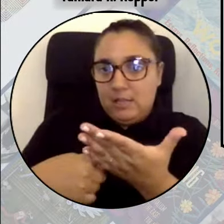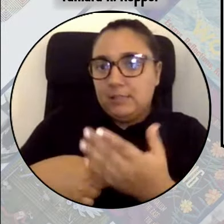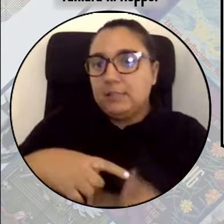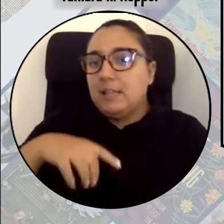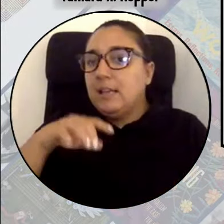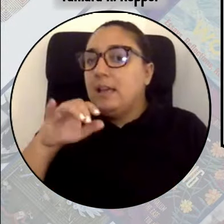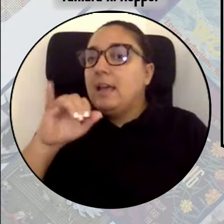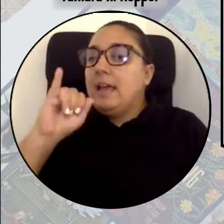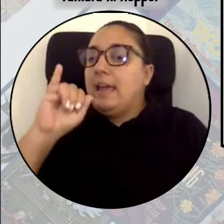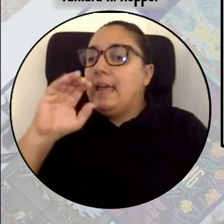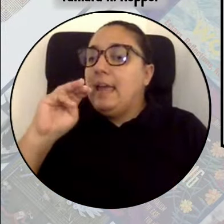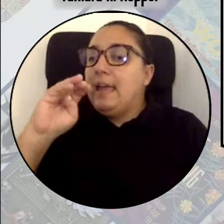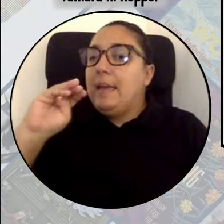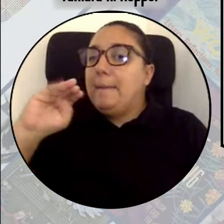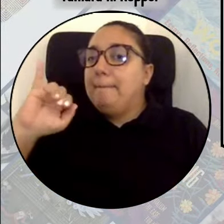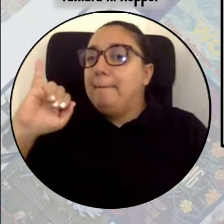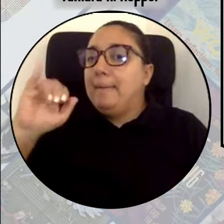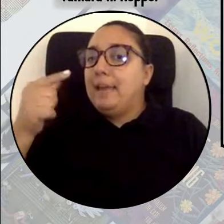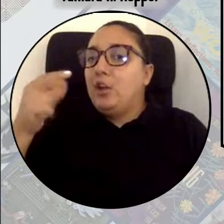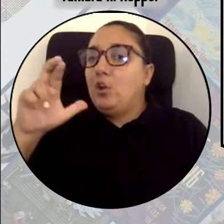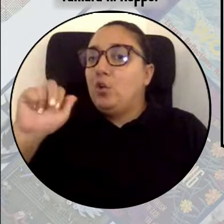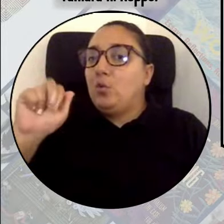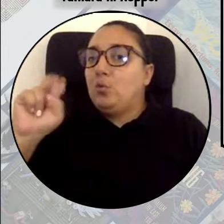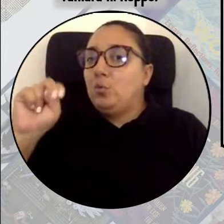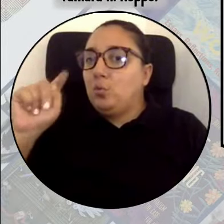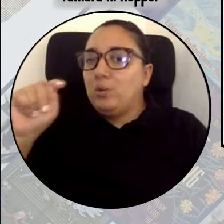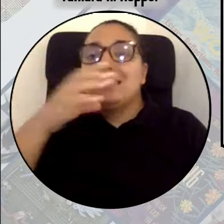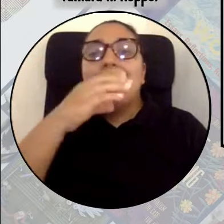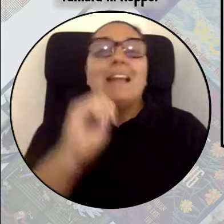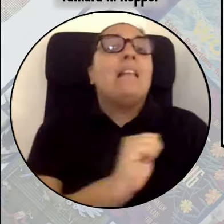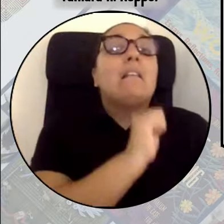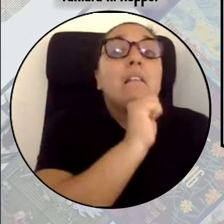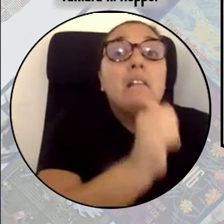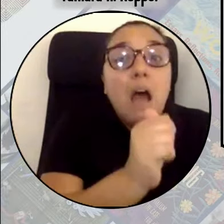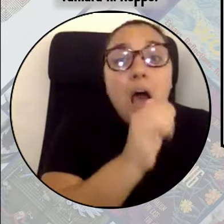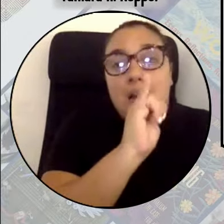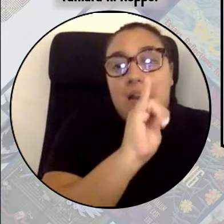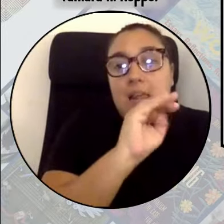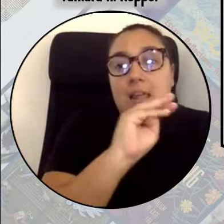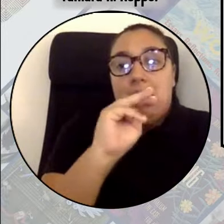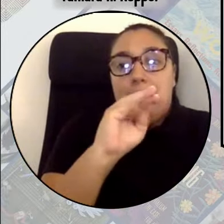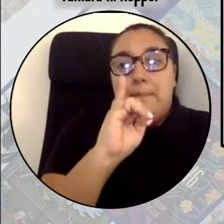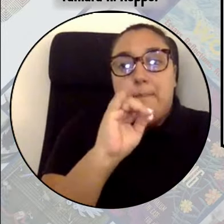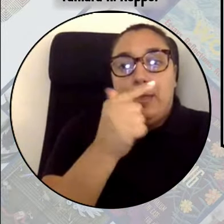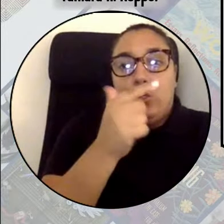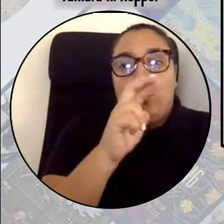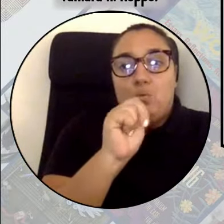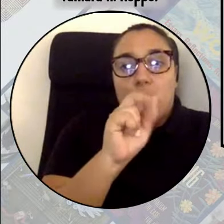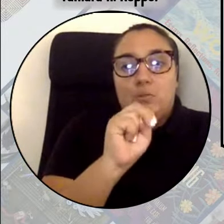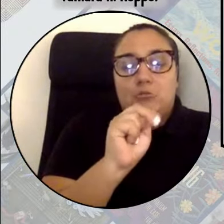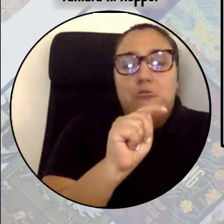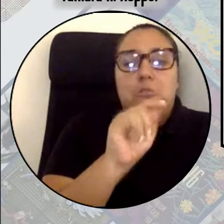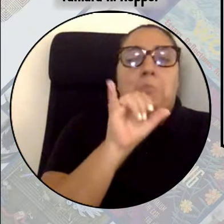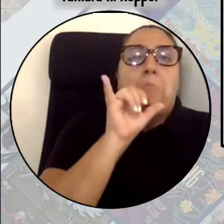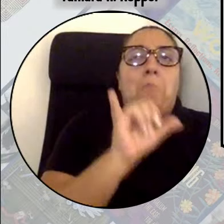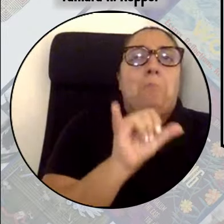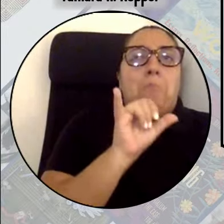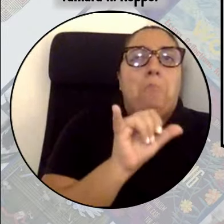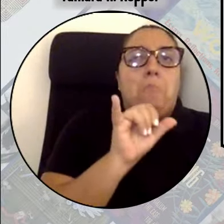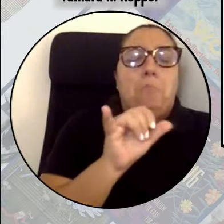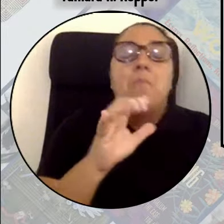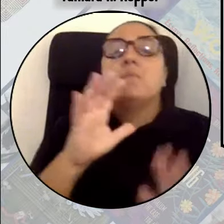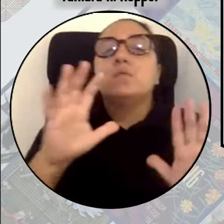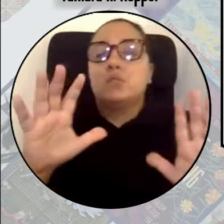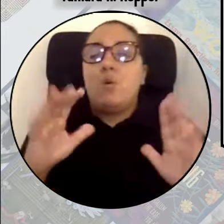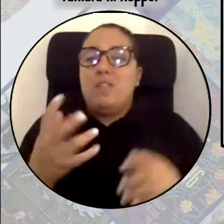quote unquote Americans or native born, but these are two different categories of migrants, right? So I'm going to use the